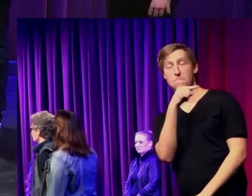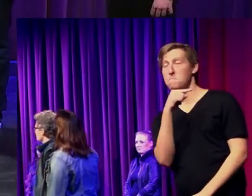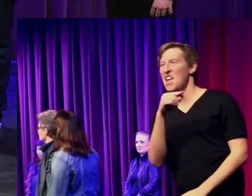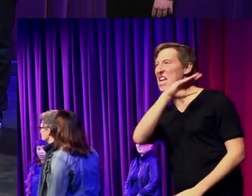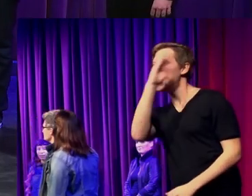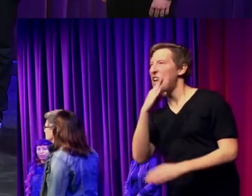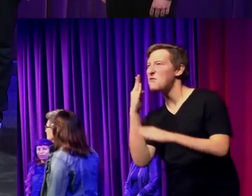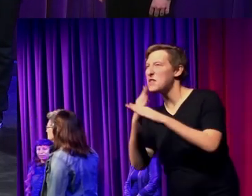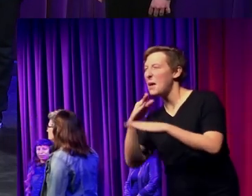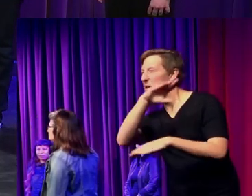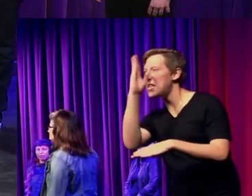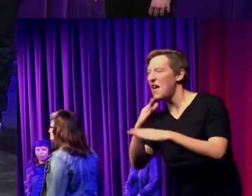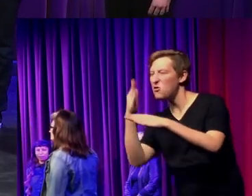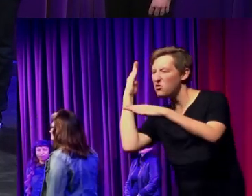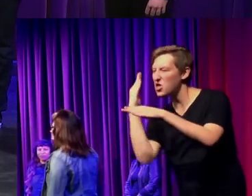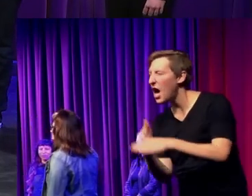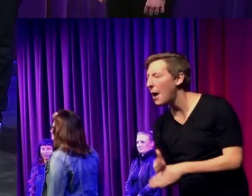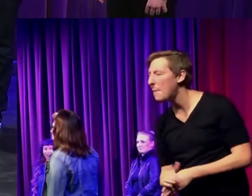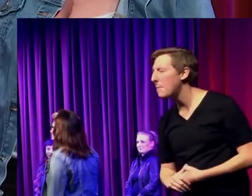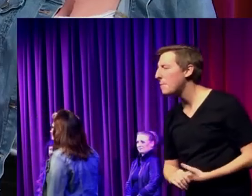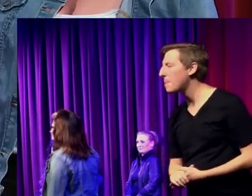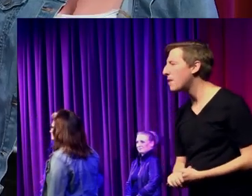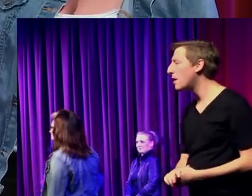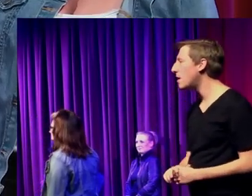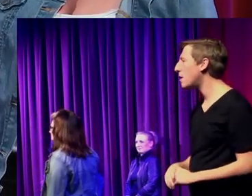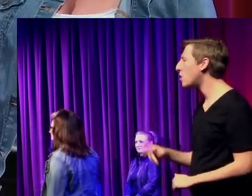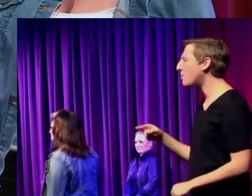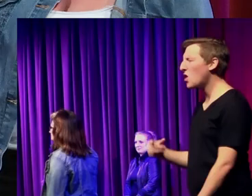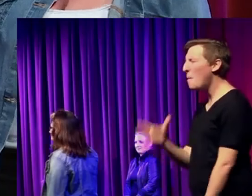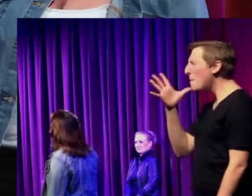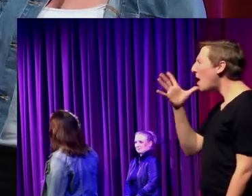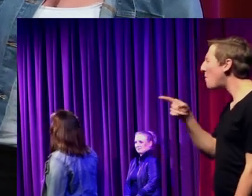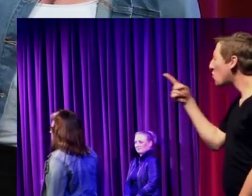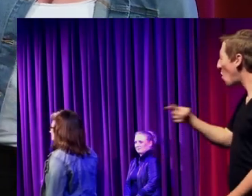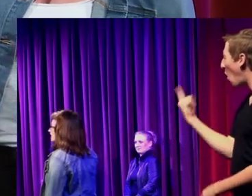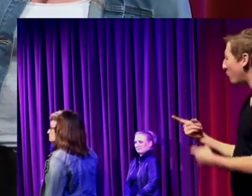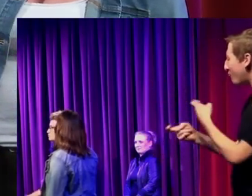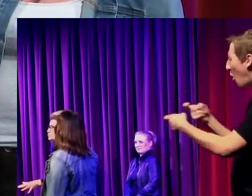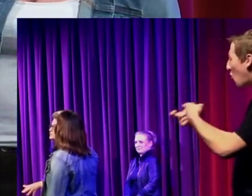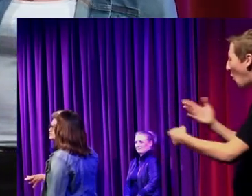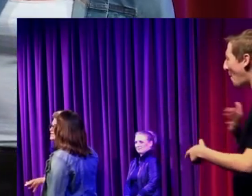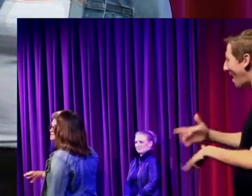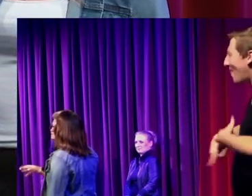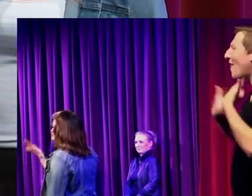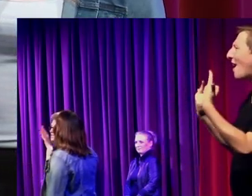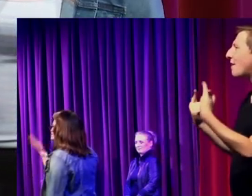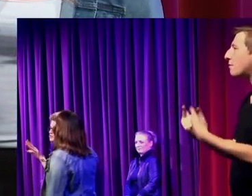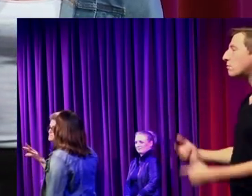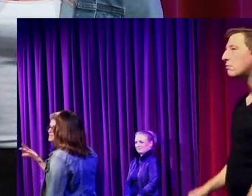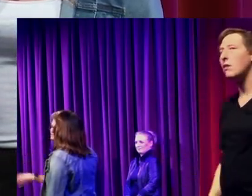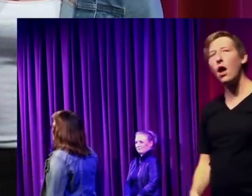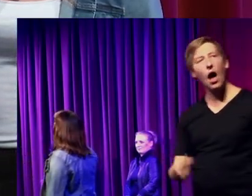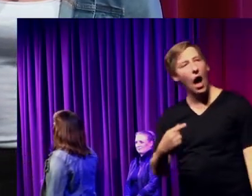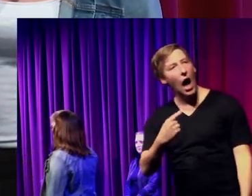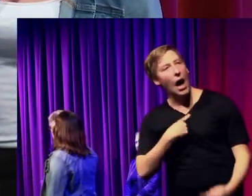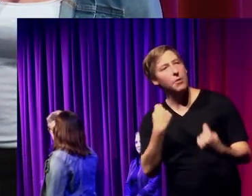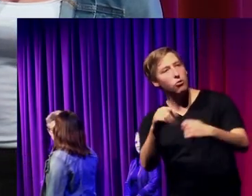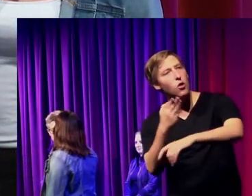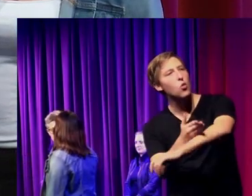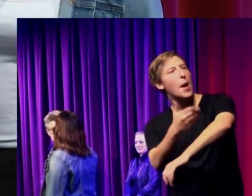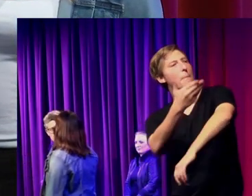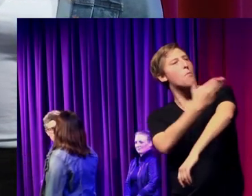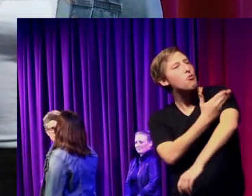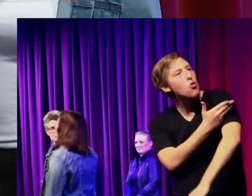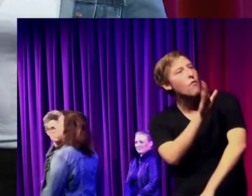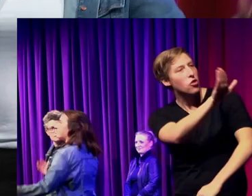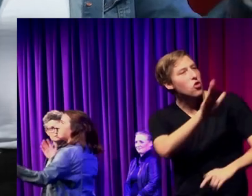Mom, I got this. You don't have to be constantly trying to control my life and everything around you. I'm improving your life incrementally. It's very